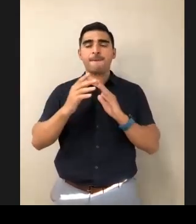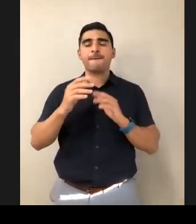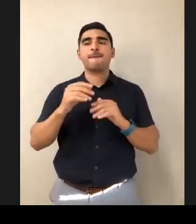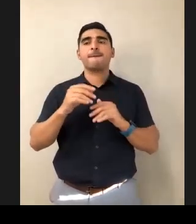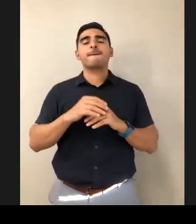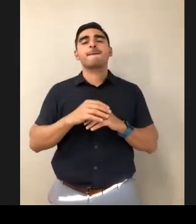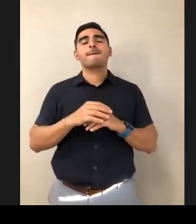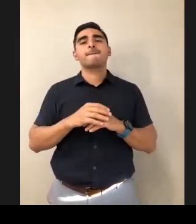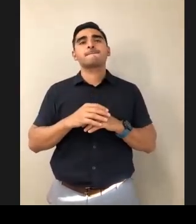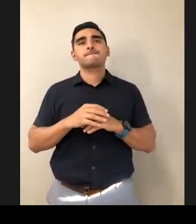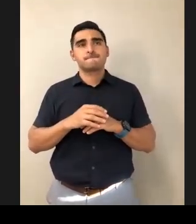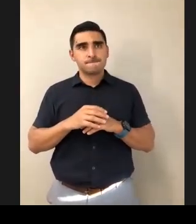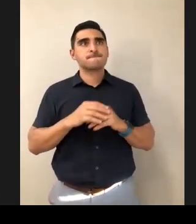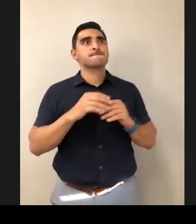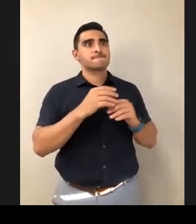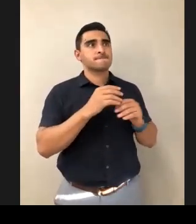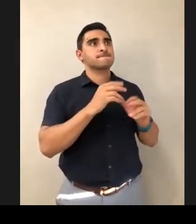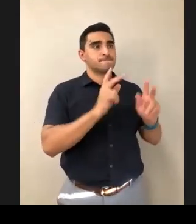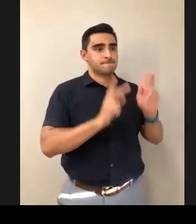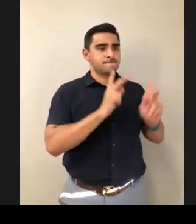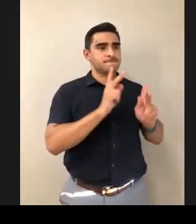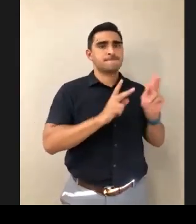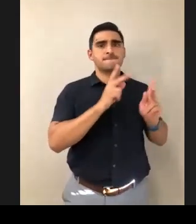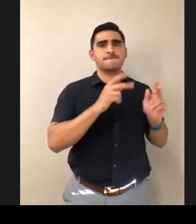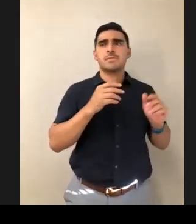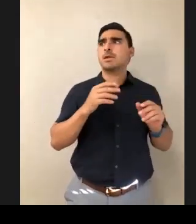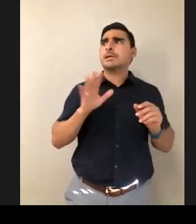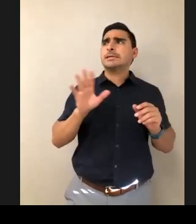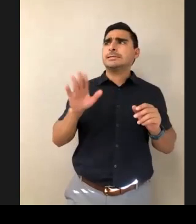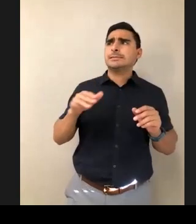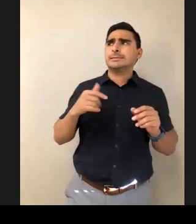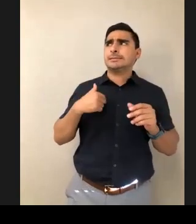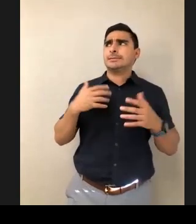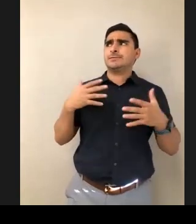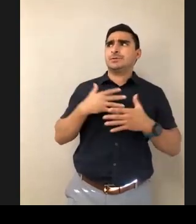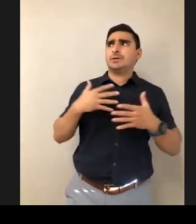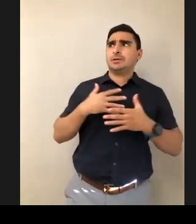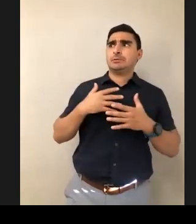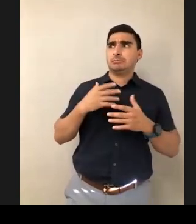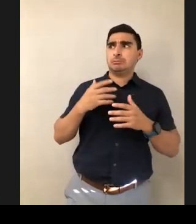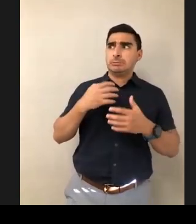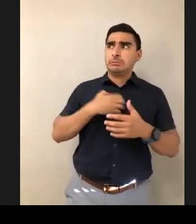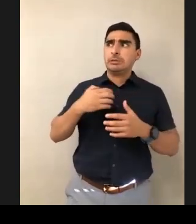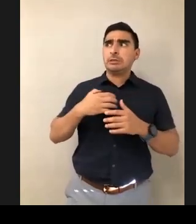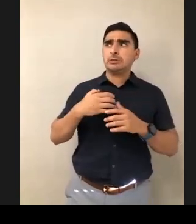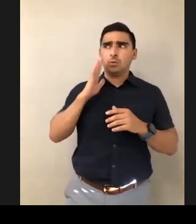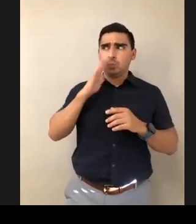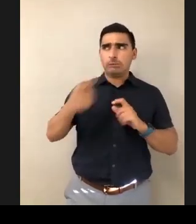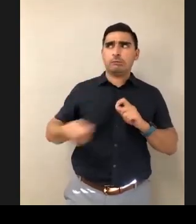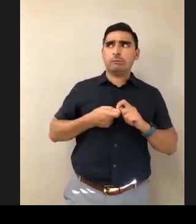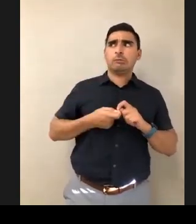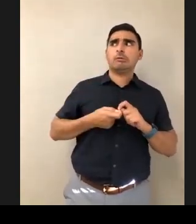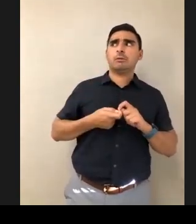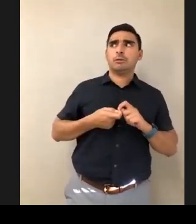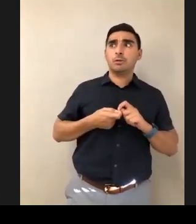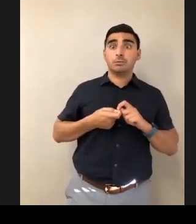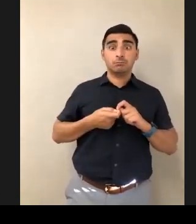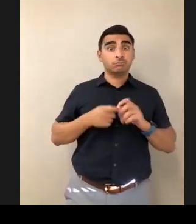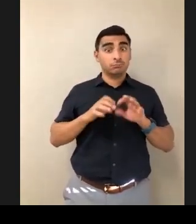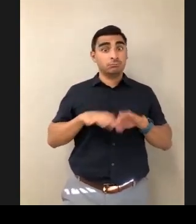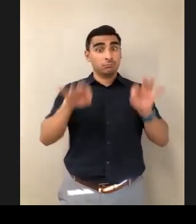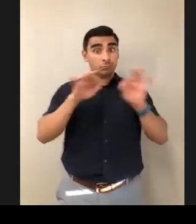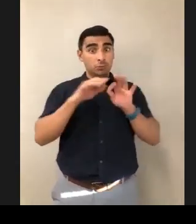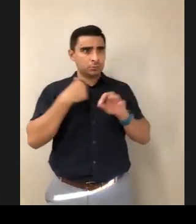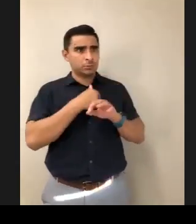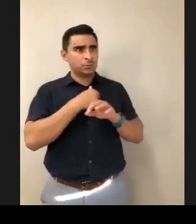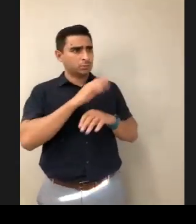would voice concern, fear over retaliation, the first thing is to recognize, yes, that is, we